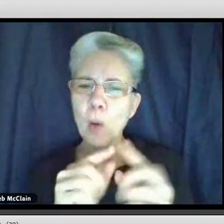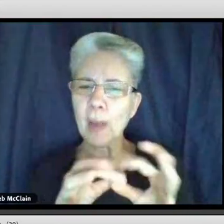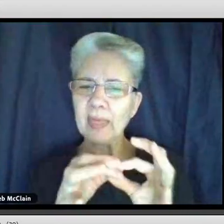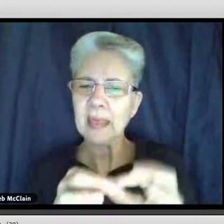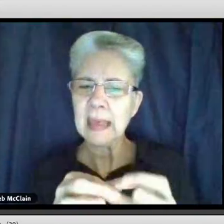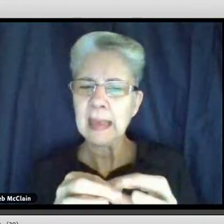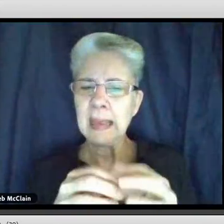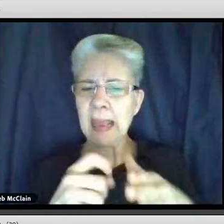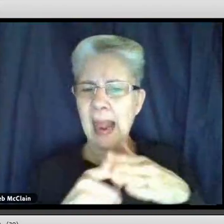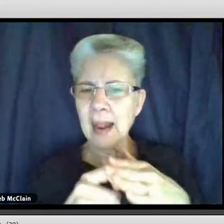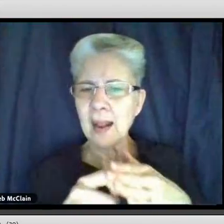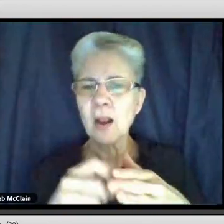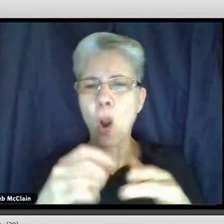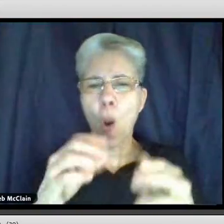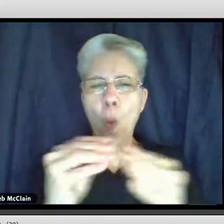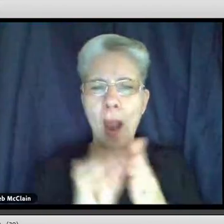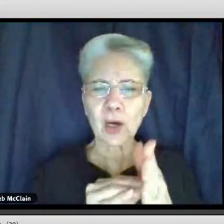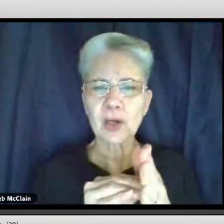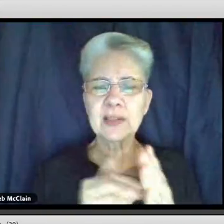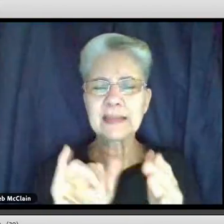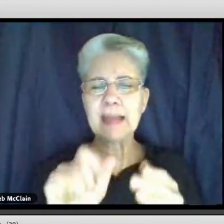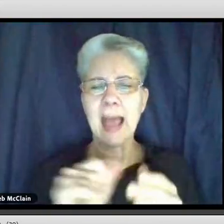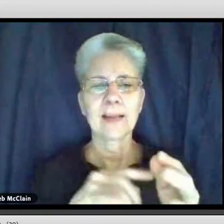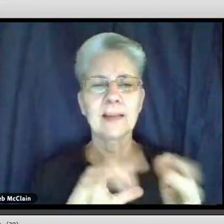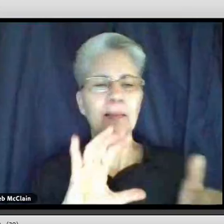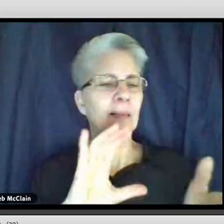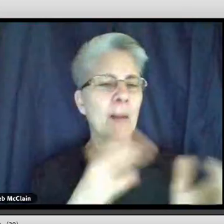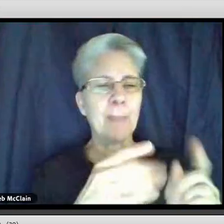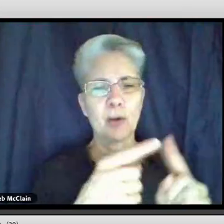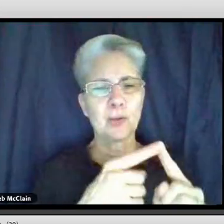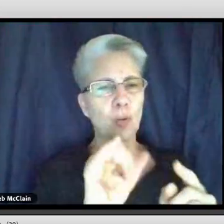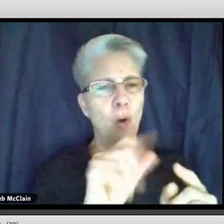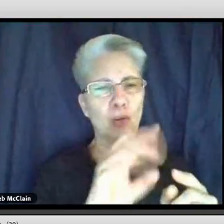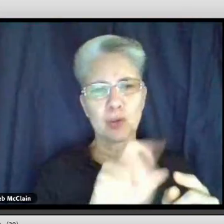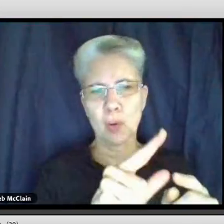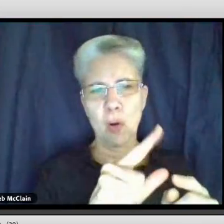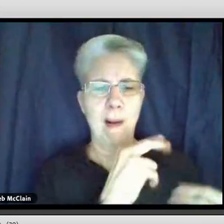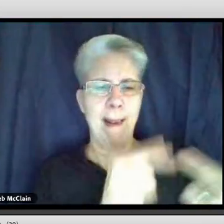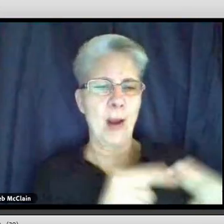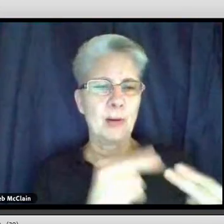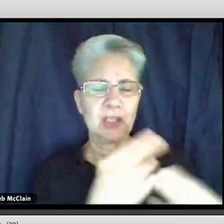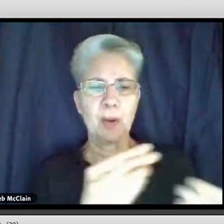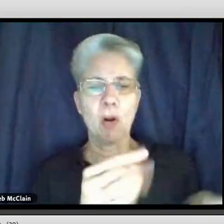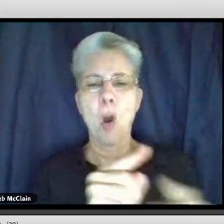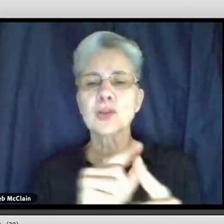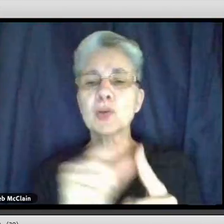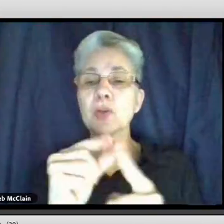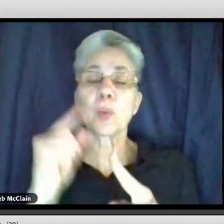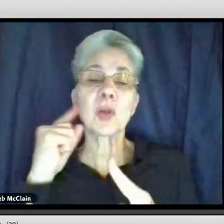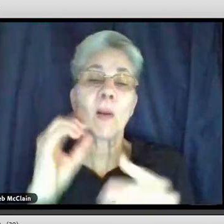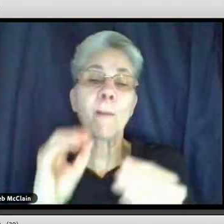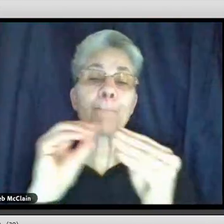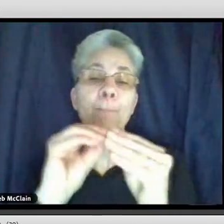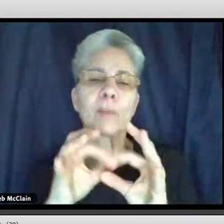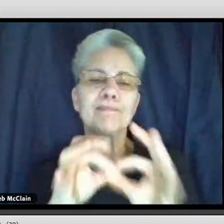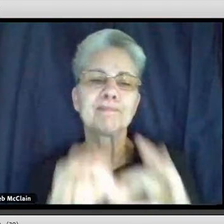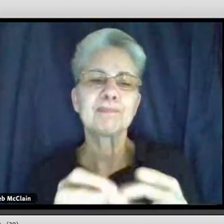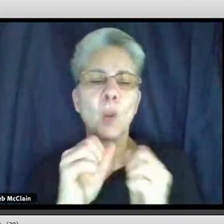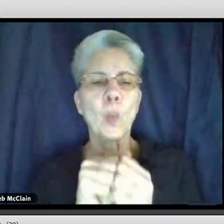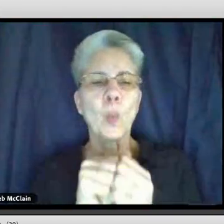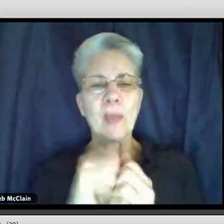records and data than it is with cultural heritage materials. It is also a term that you hear more used